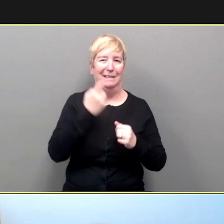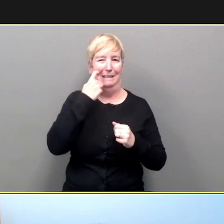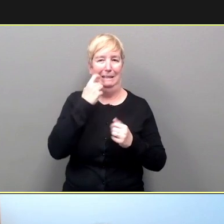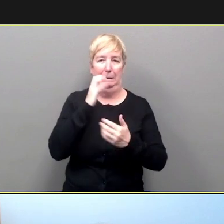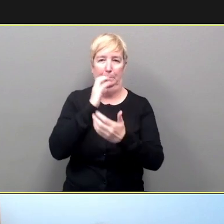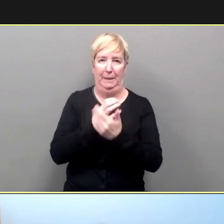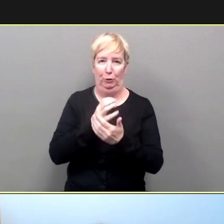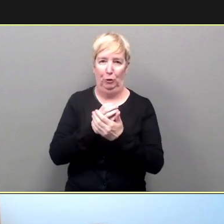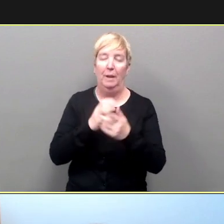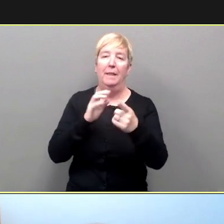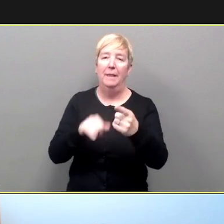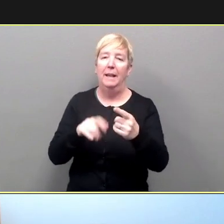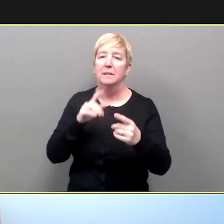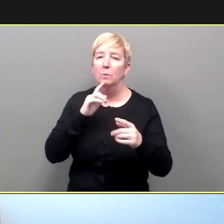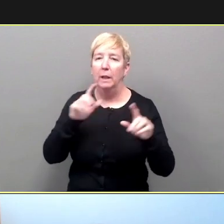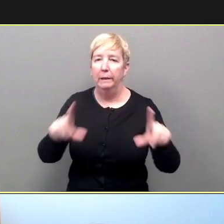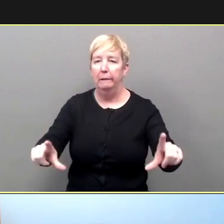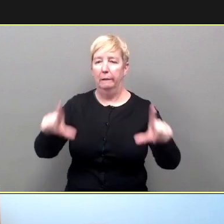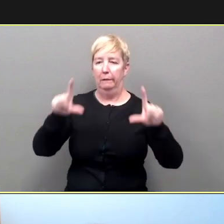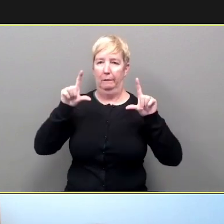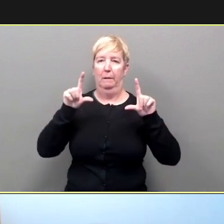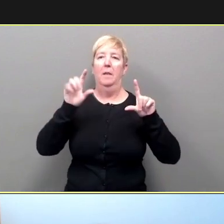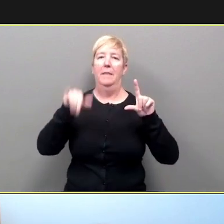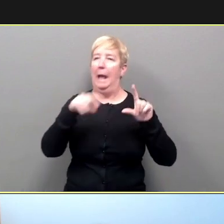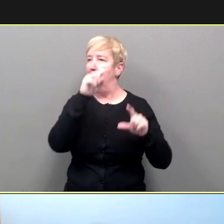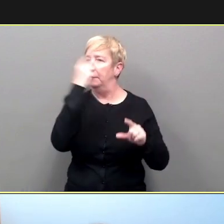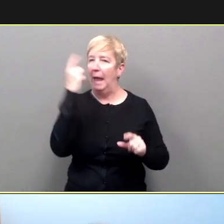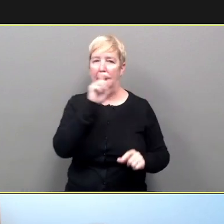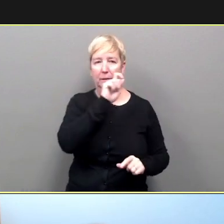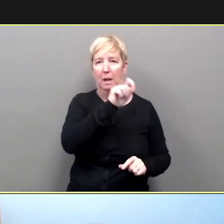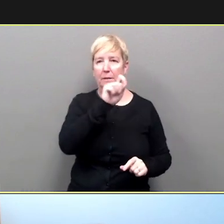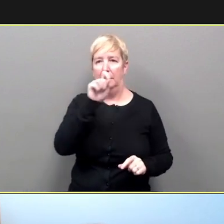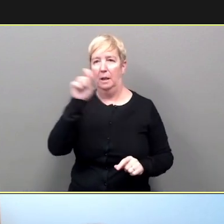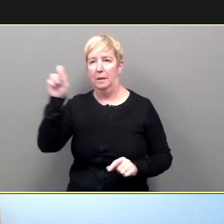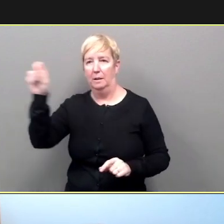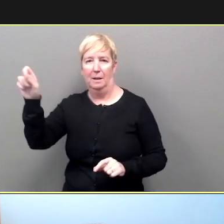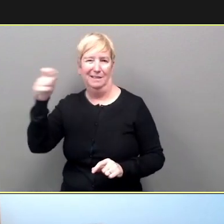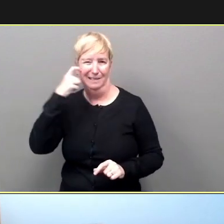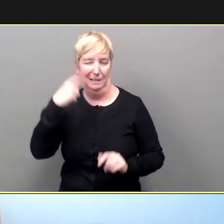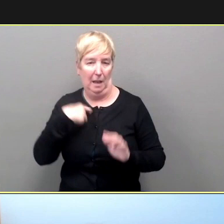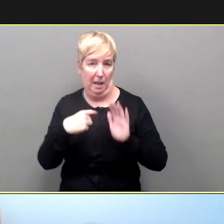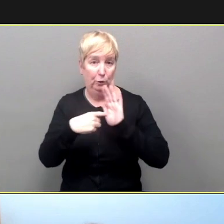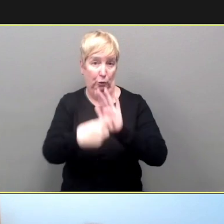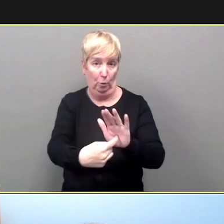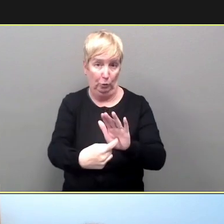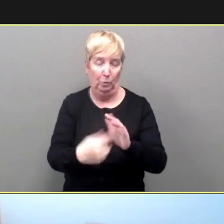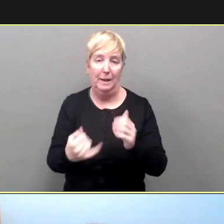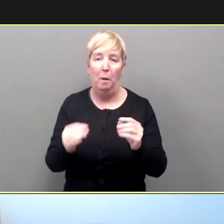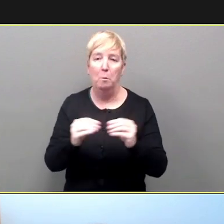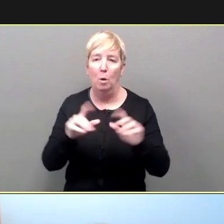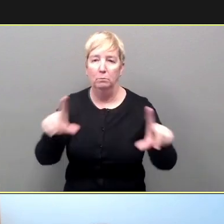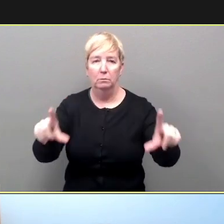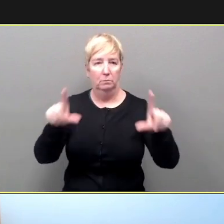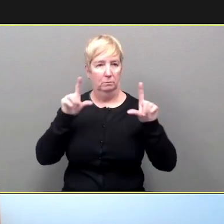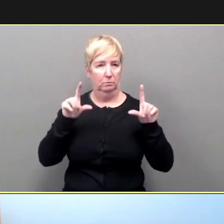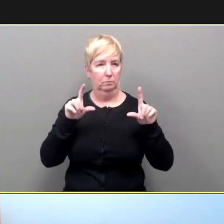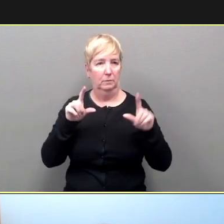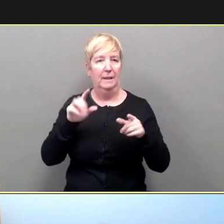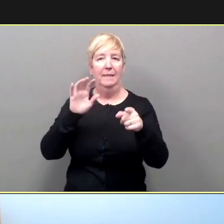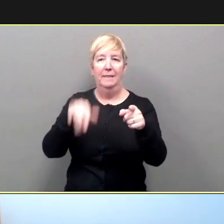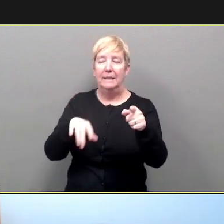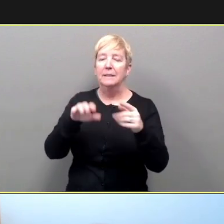blow up of that black dotted line that I just showed you on our statewide epi curve. So this is plotting